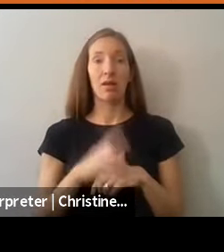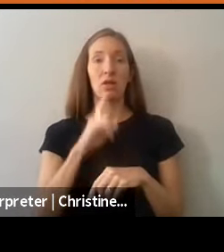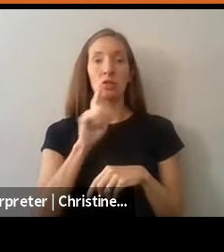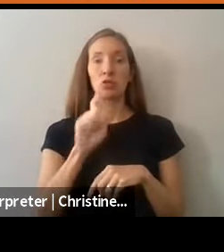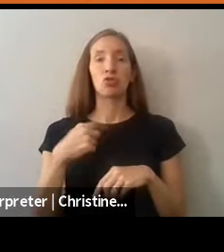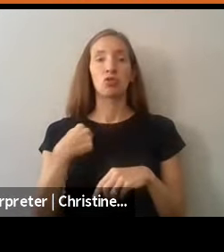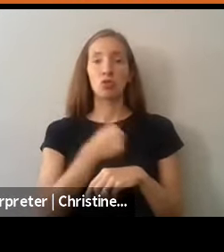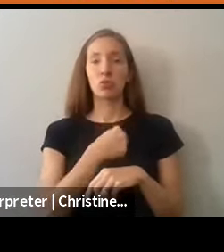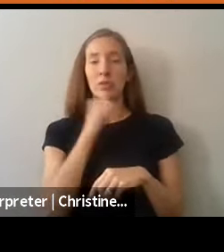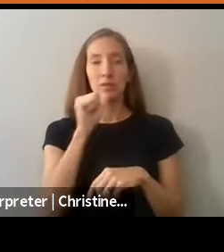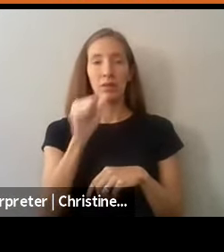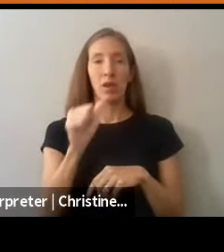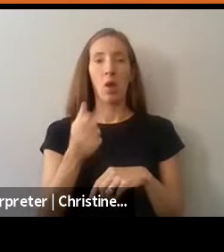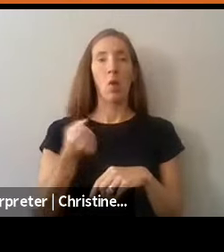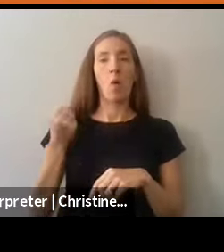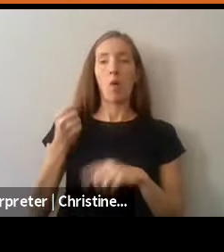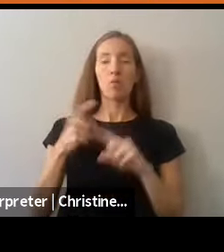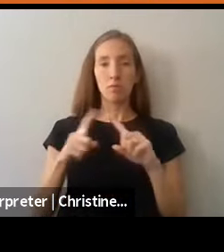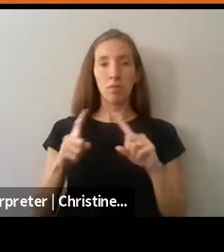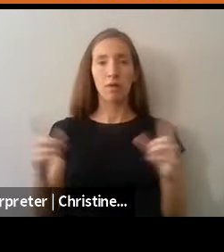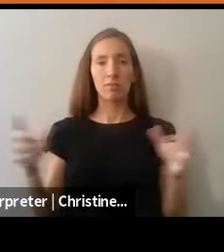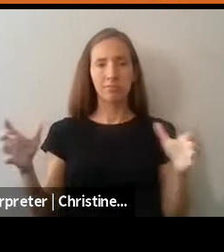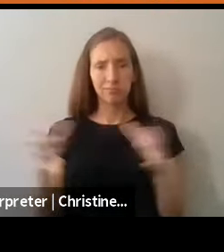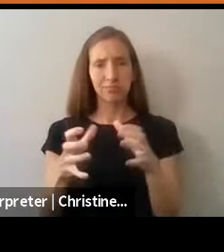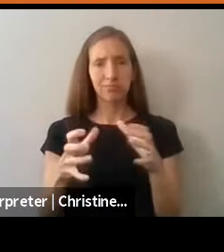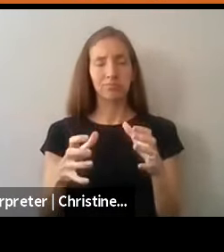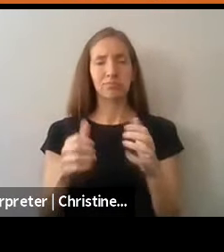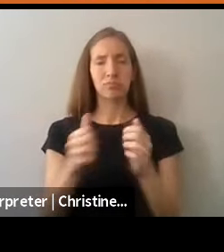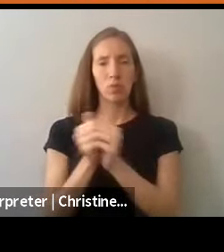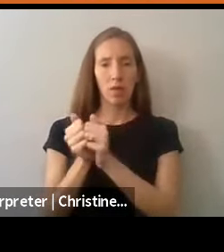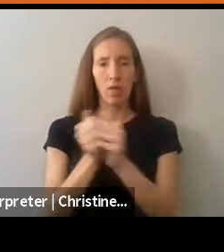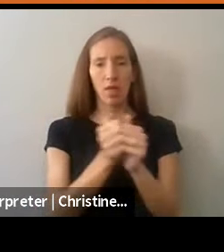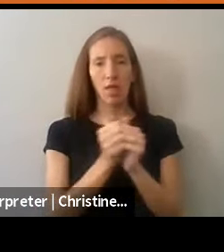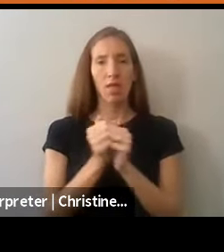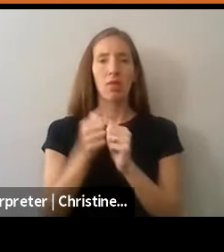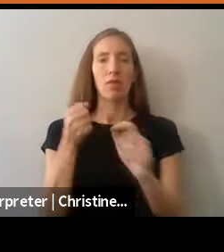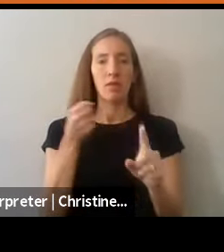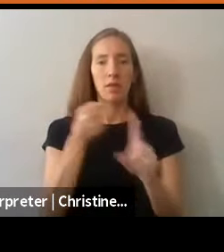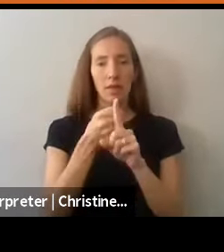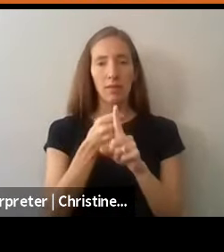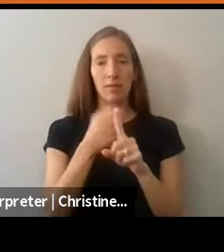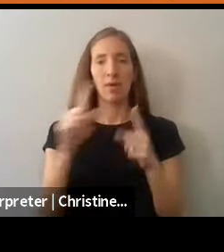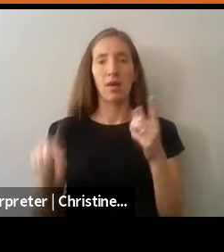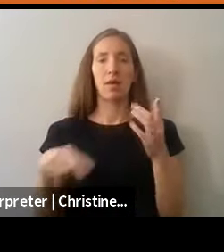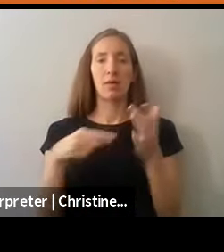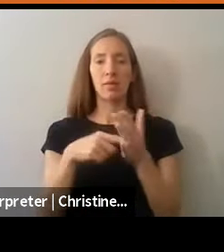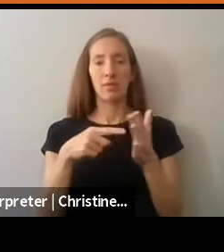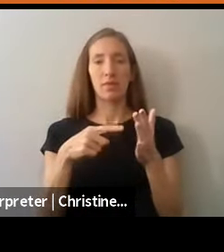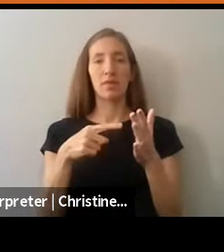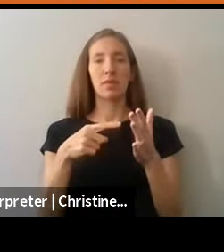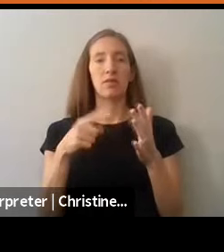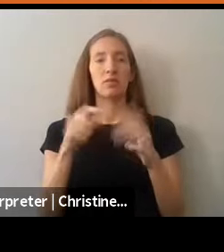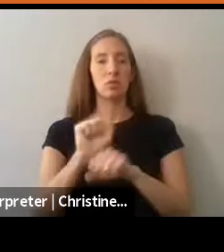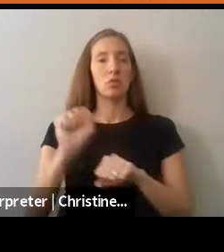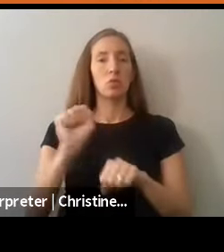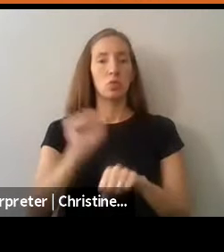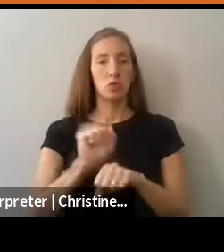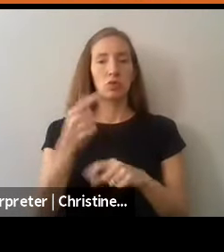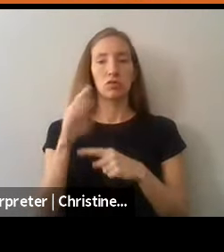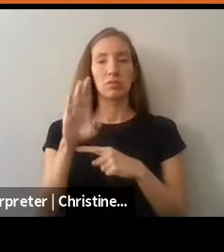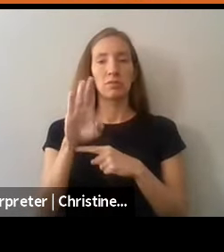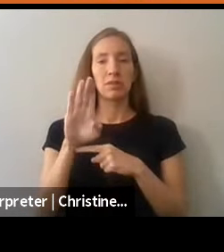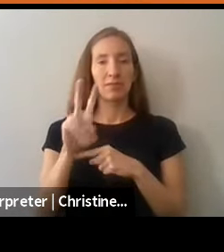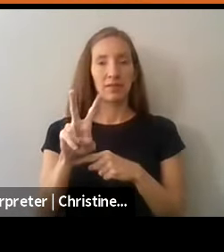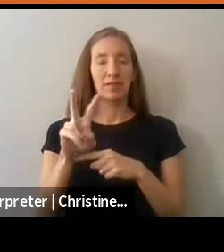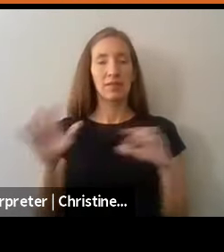a global commitment to leverage the impact of the work of the GBV Action Coalition as a multi-stakeholder platform to drive